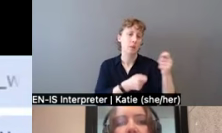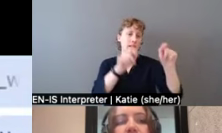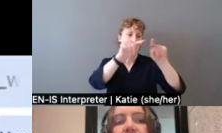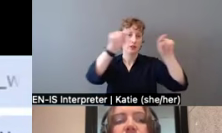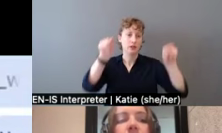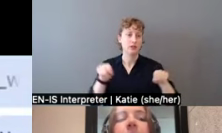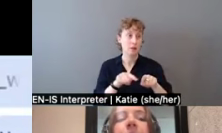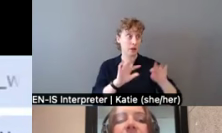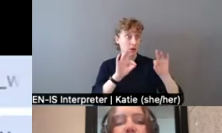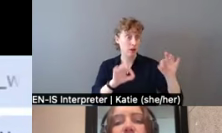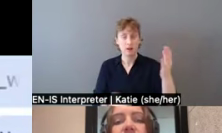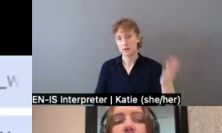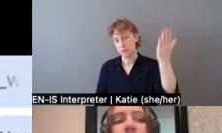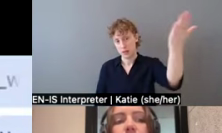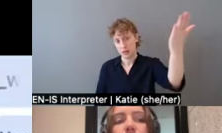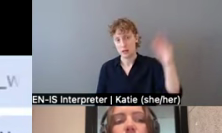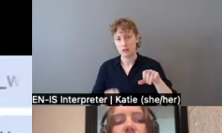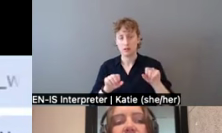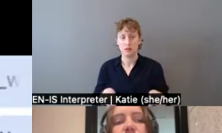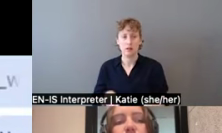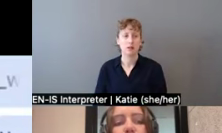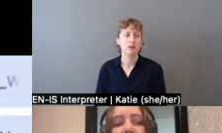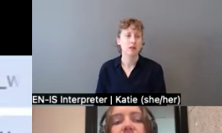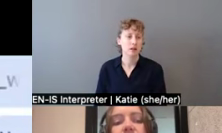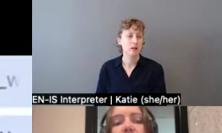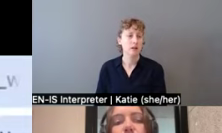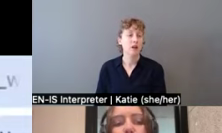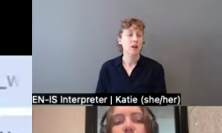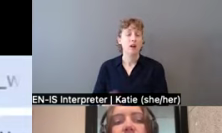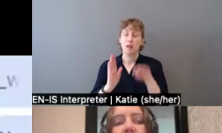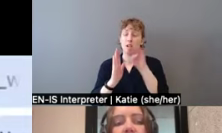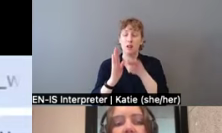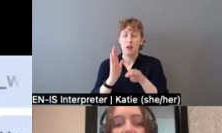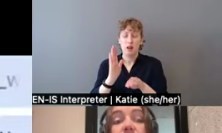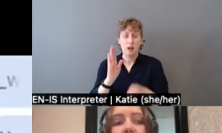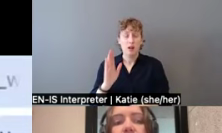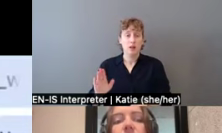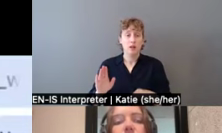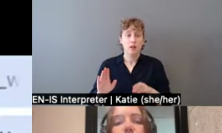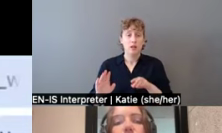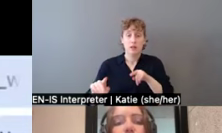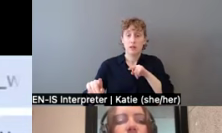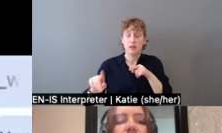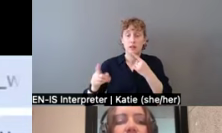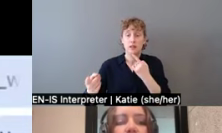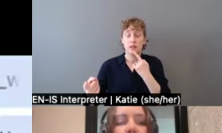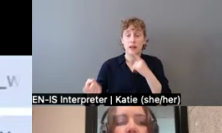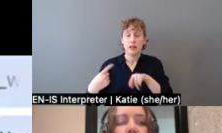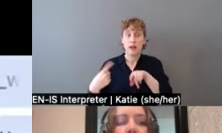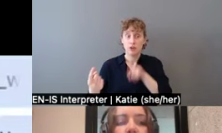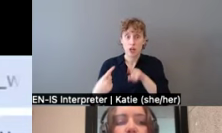submit your application. In principle, all the answers you write should be saved. So you shouldn't